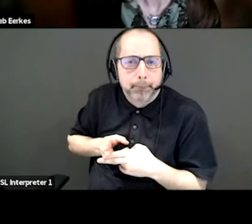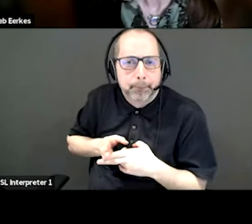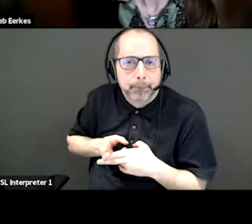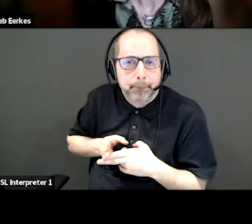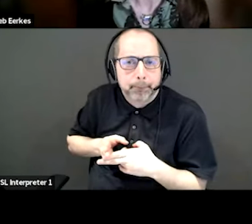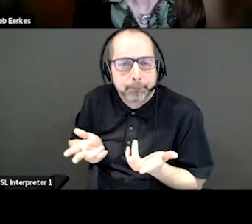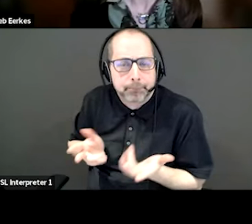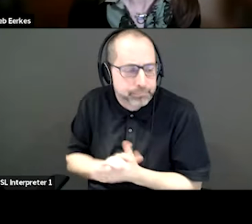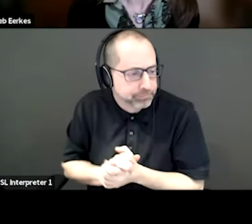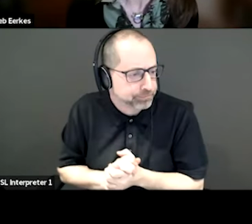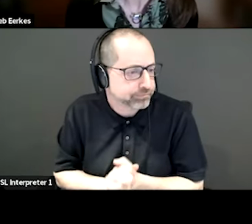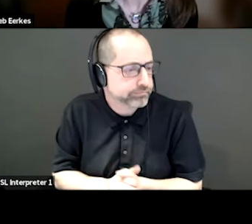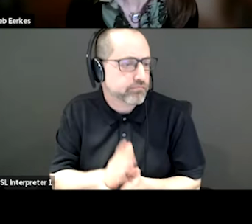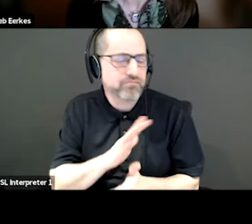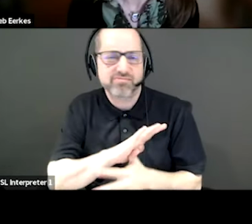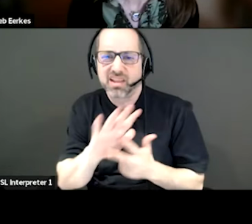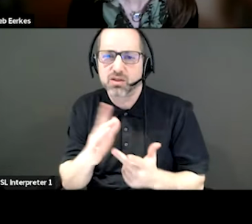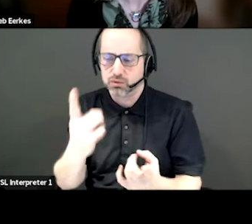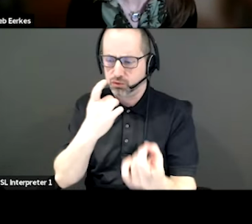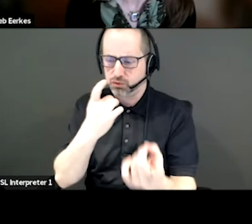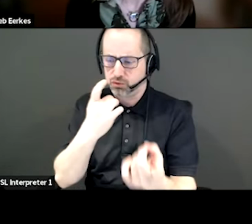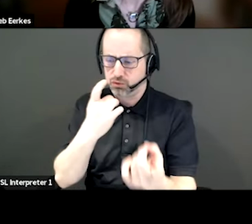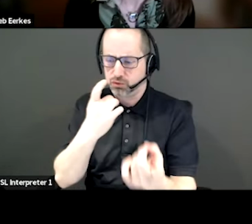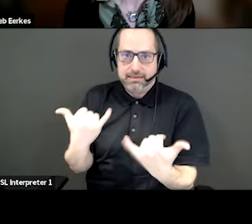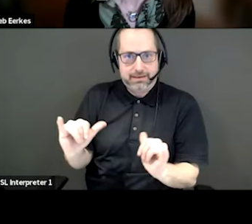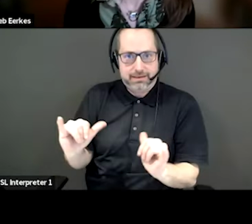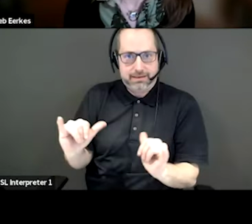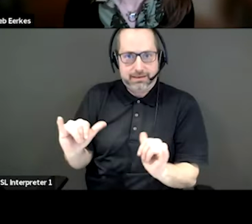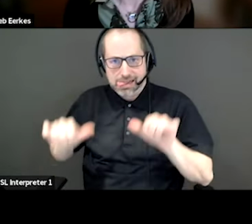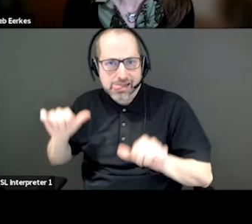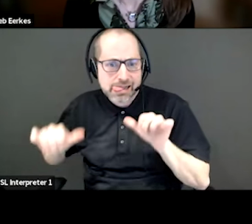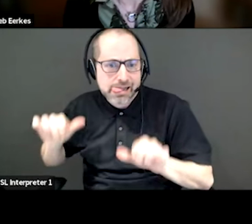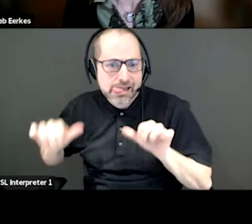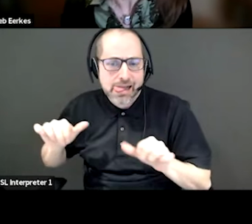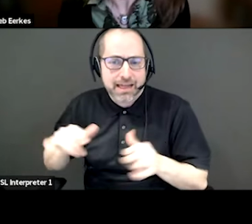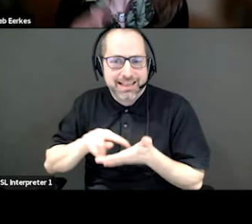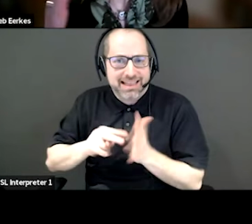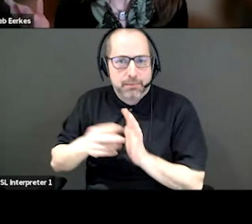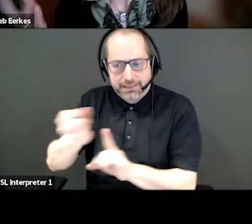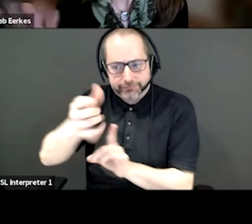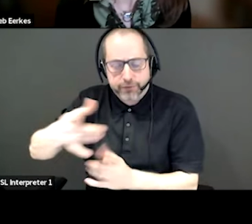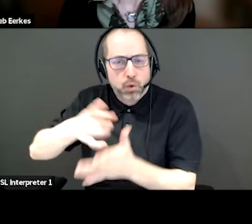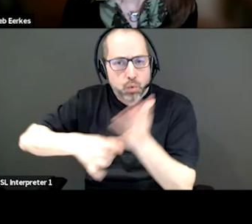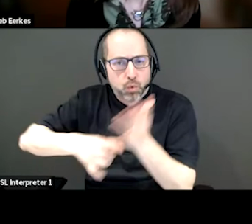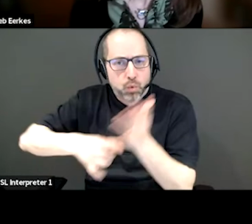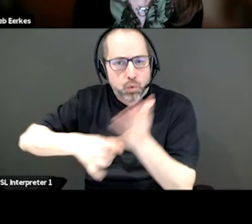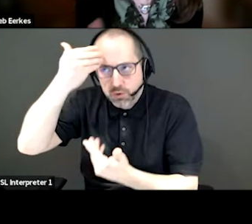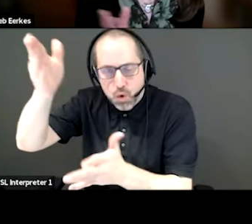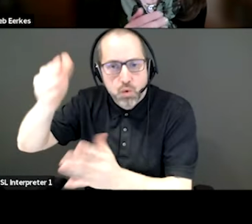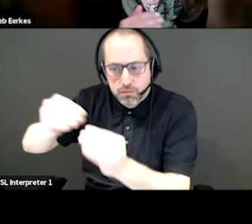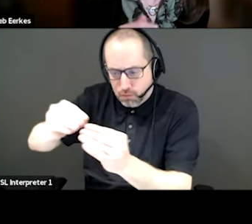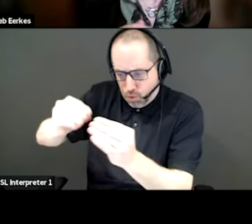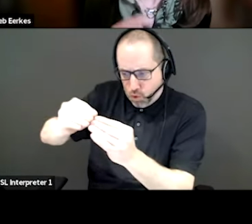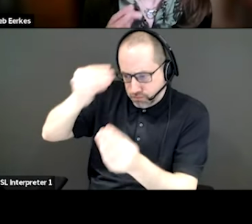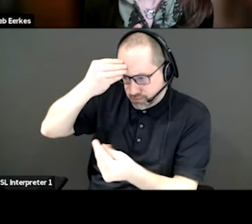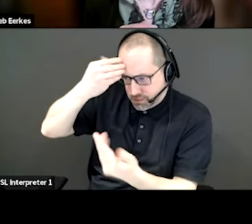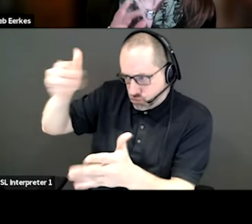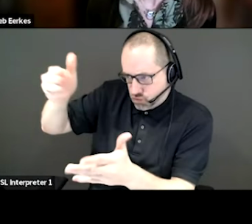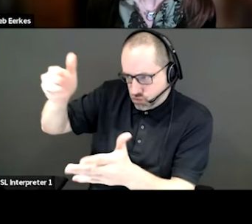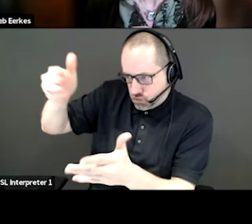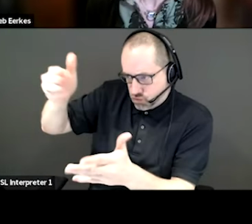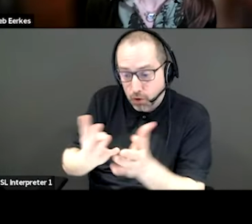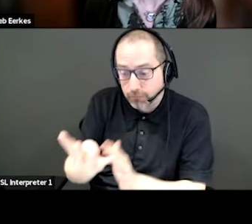The Unsettled Questions series examines what we don't know, more about what we don't know. So in part four of the guide,